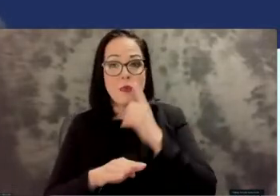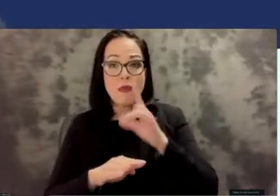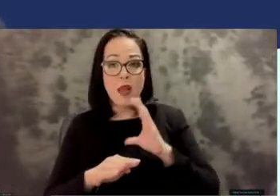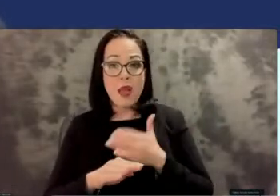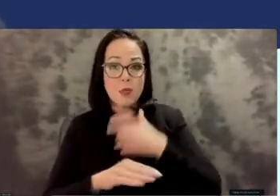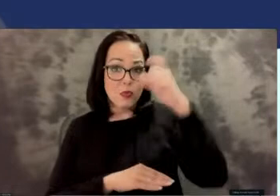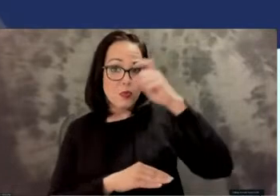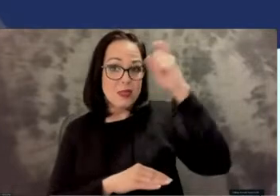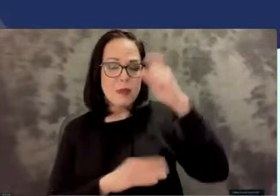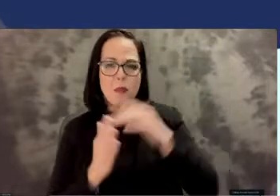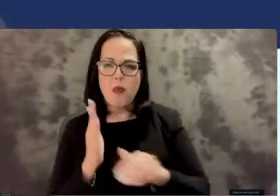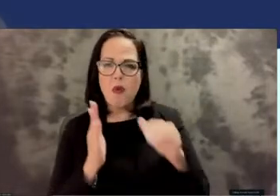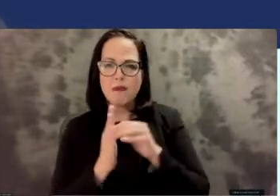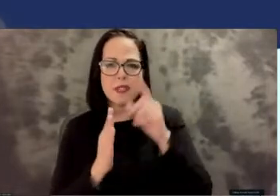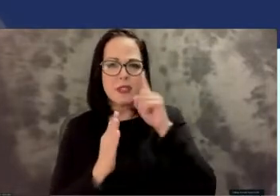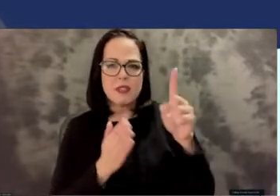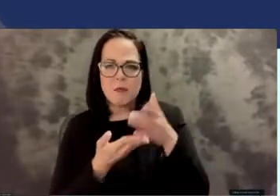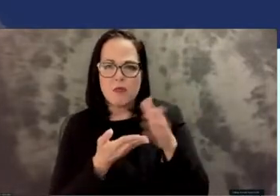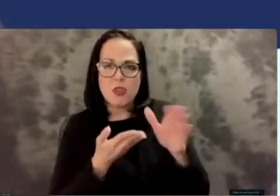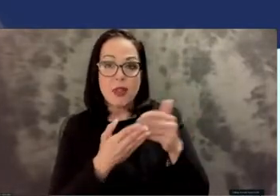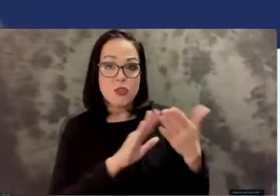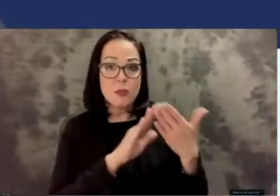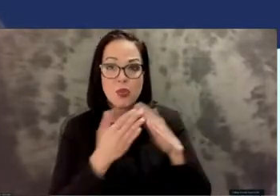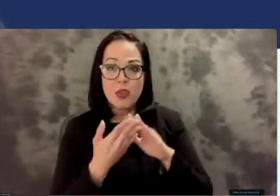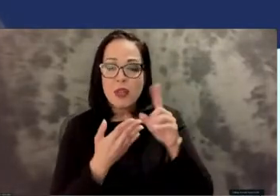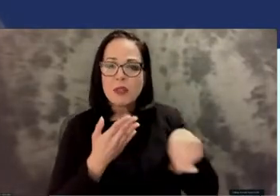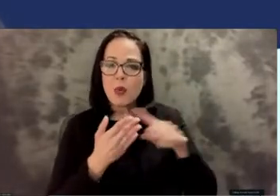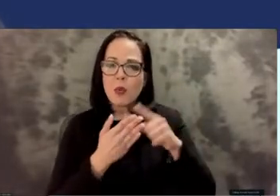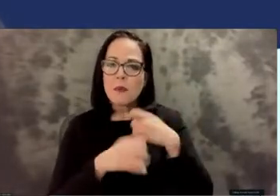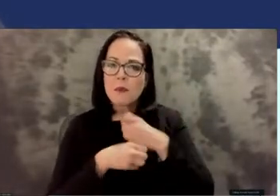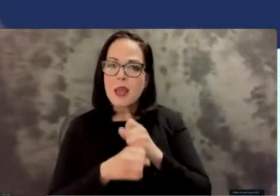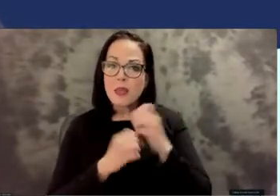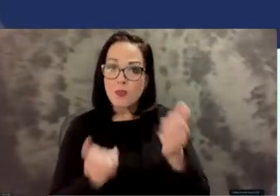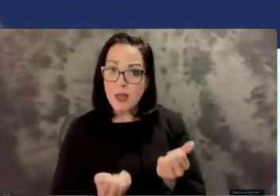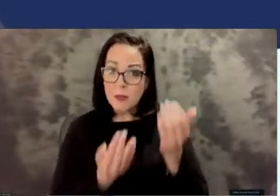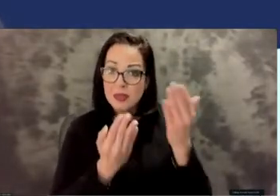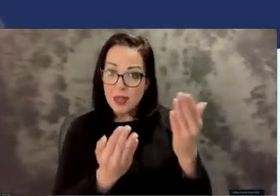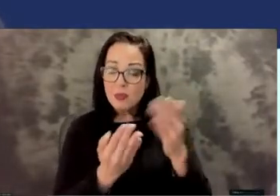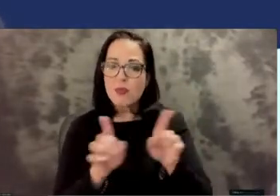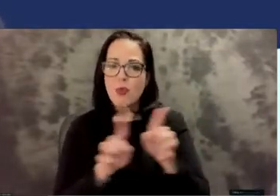in marginalized communities as we generate recommendations and guidance.